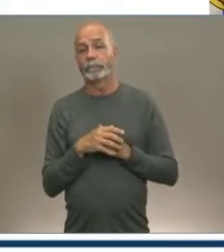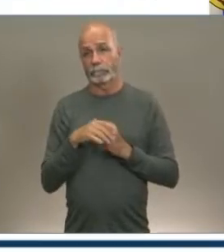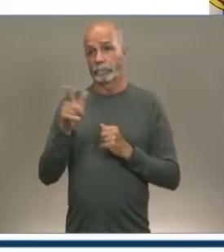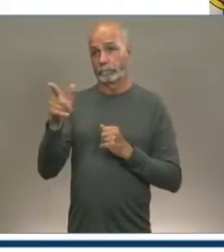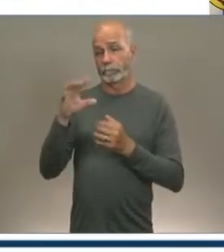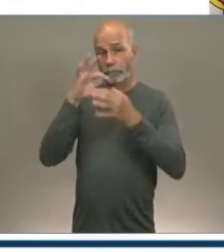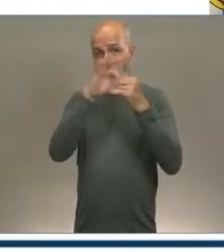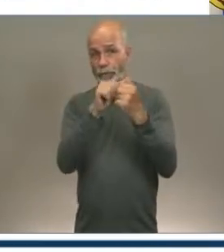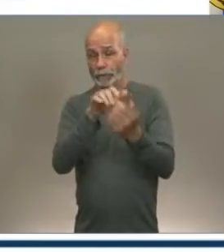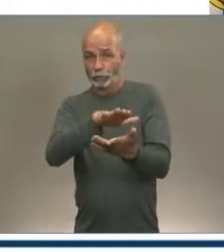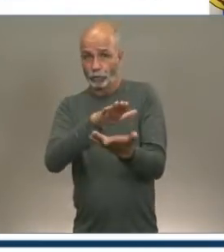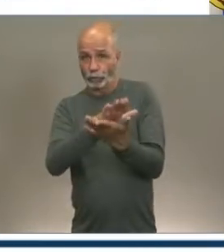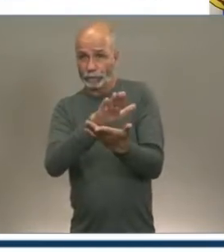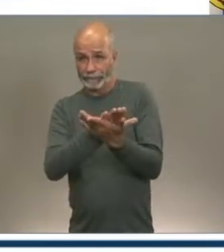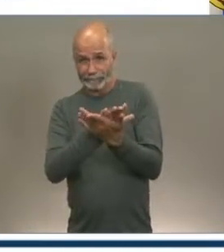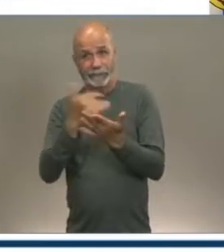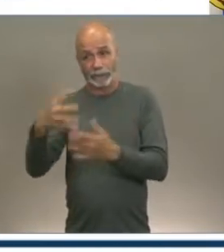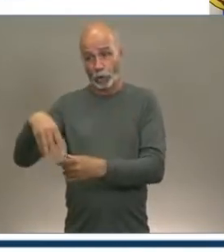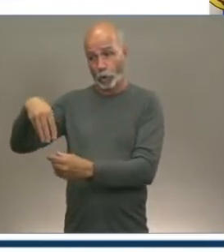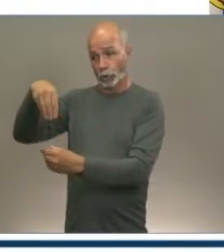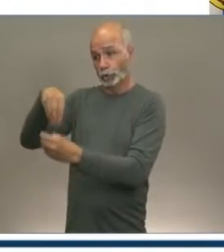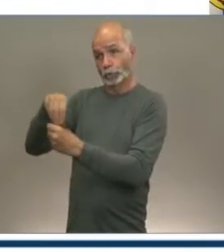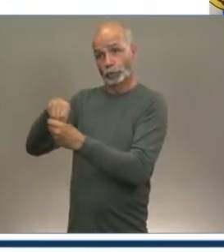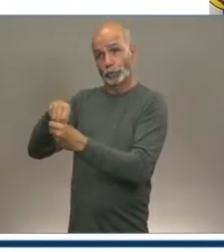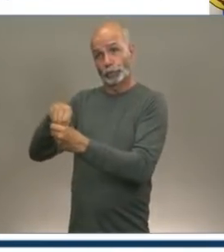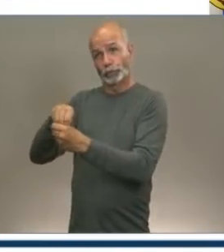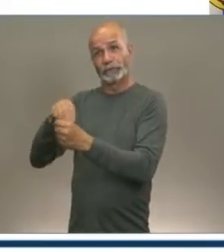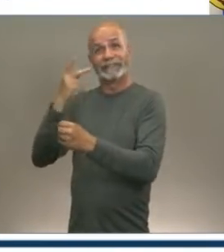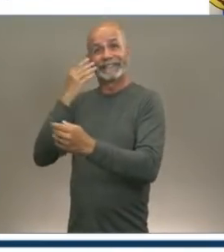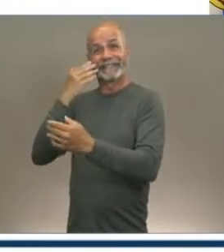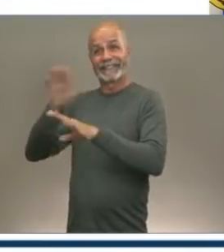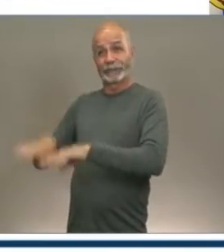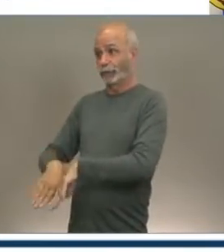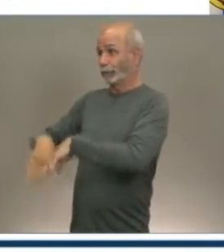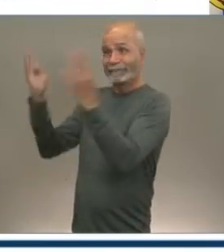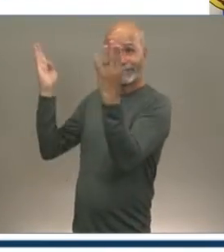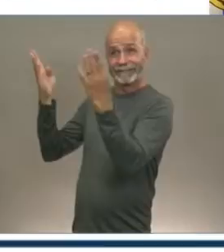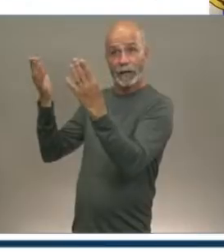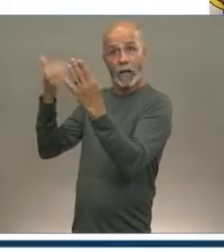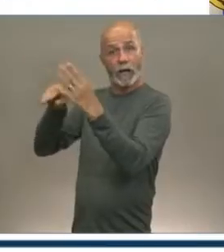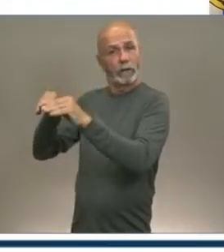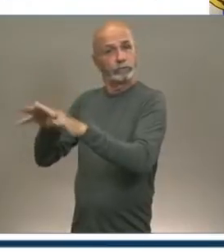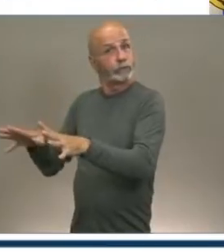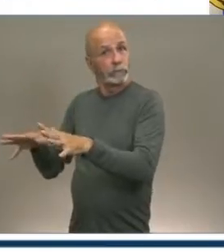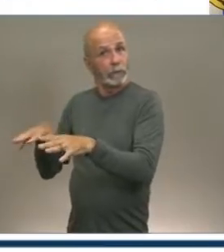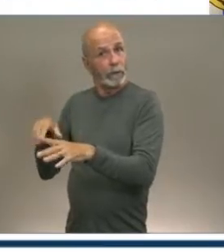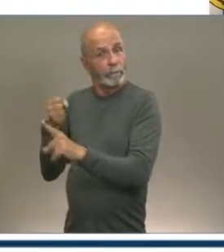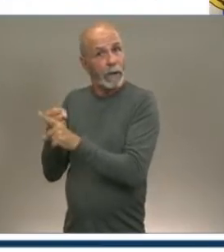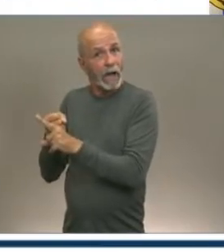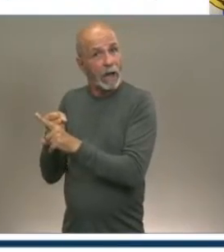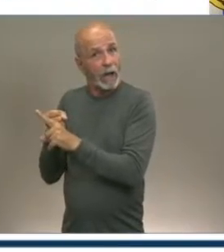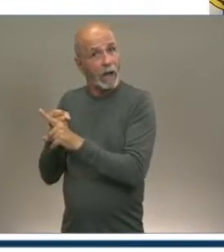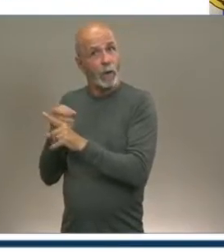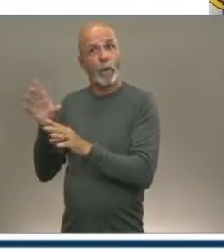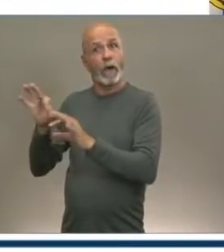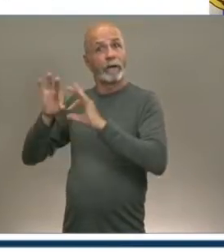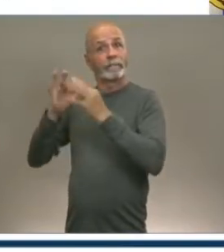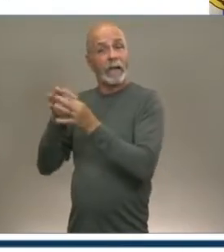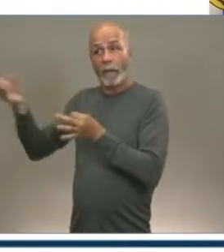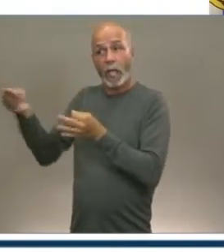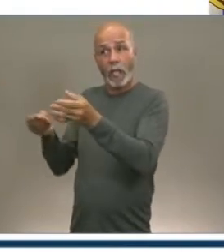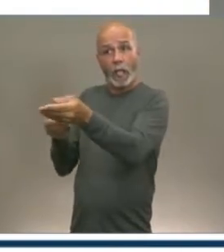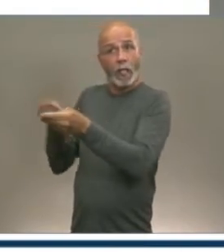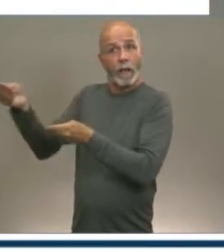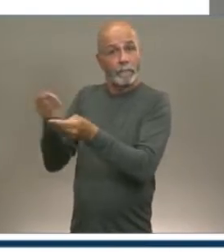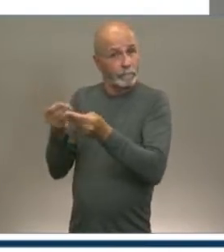in schools themselves since they reopened, or are the cases we're seeing tied, back to other members of those families? We're seeing